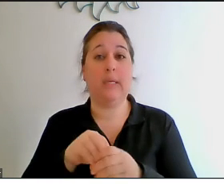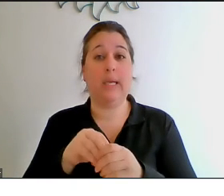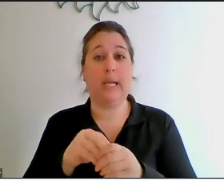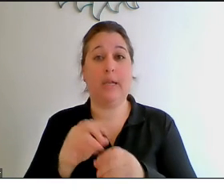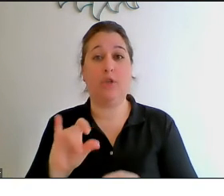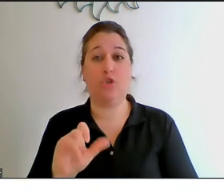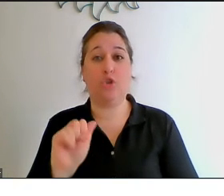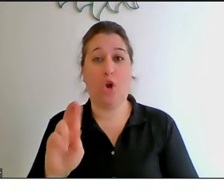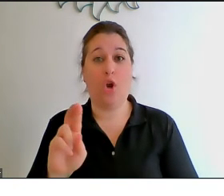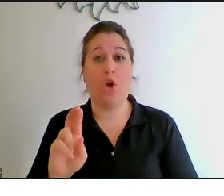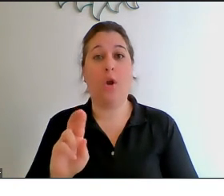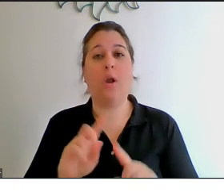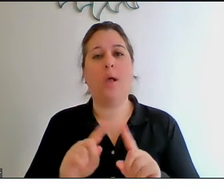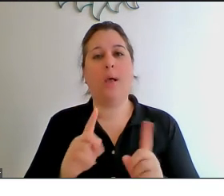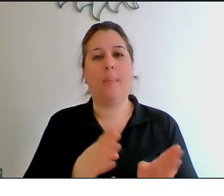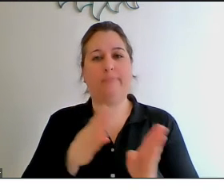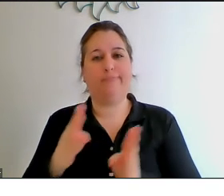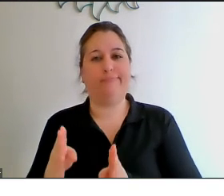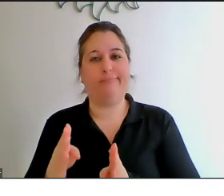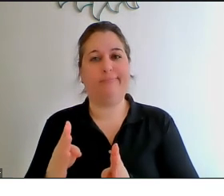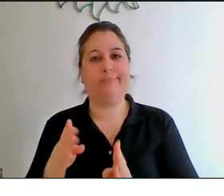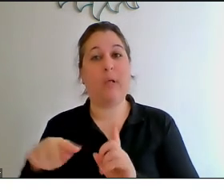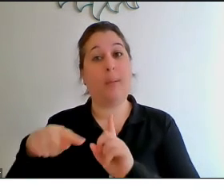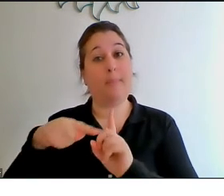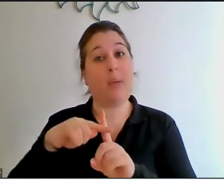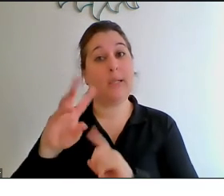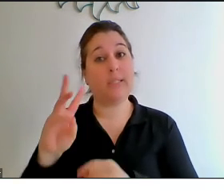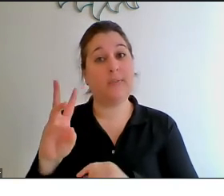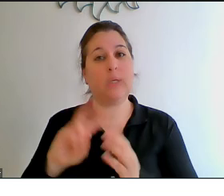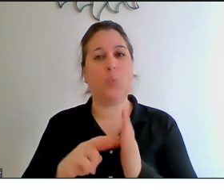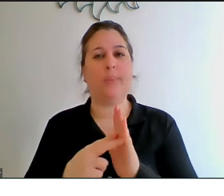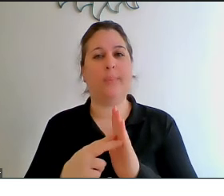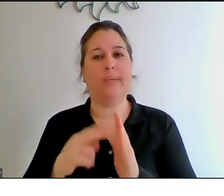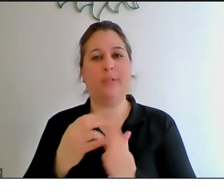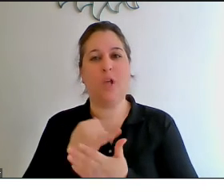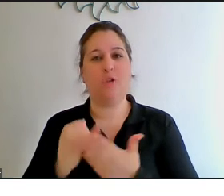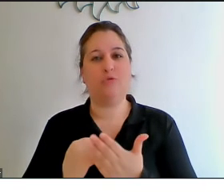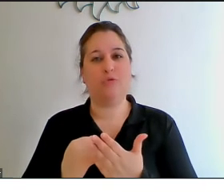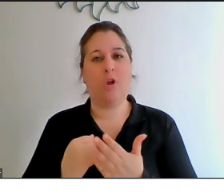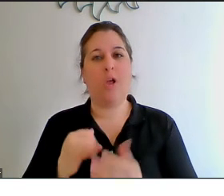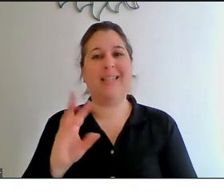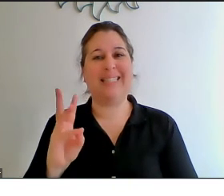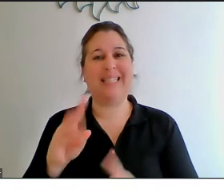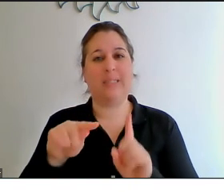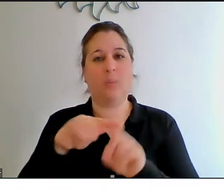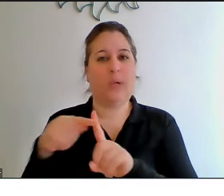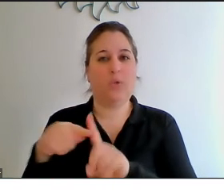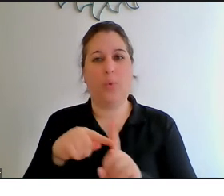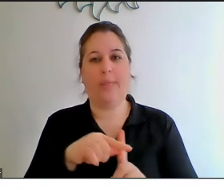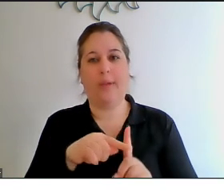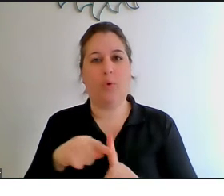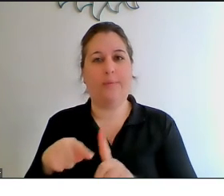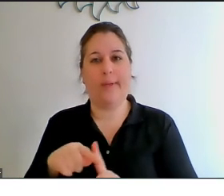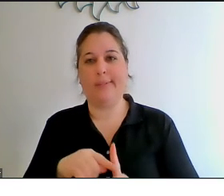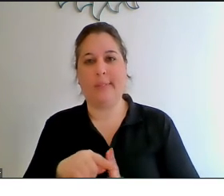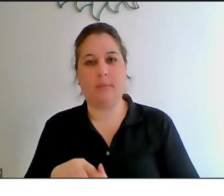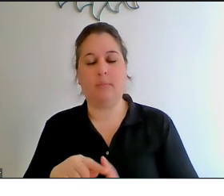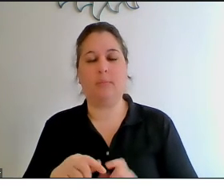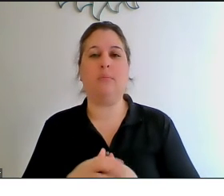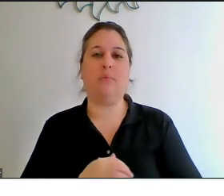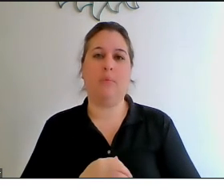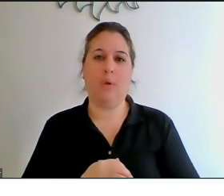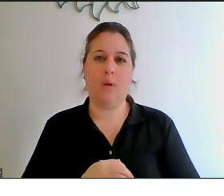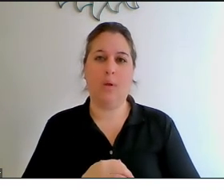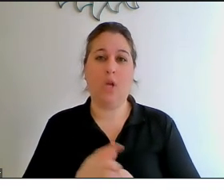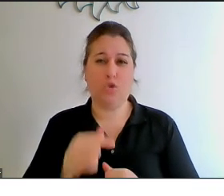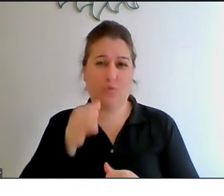put 6 positives. Okay. 1, 2, 3, 4, 5, 6.